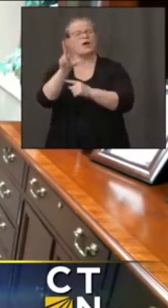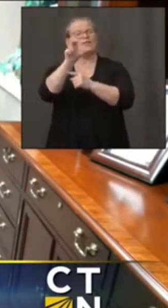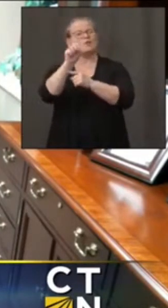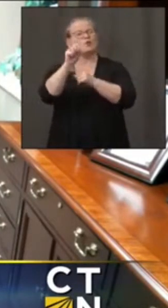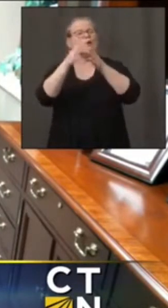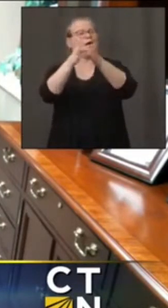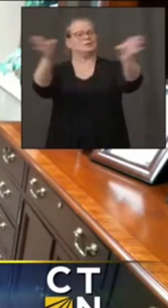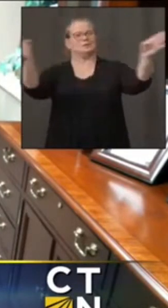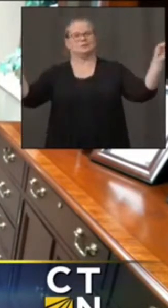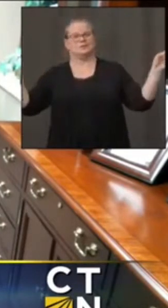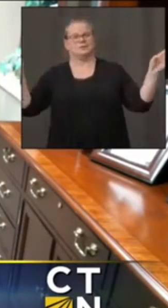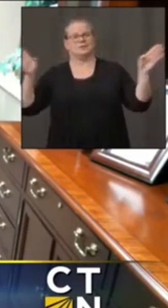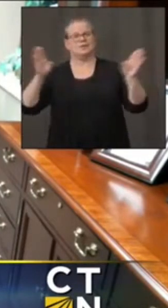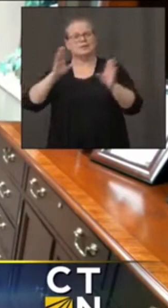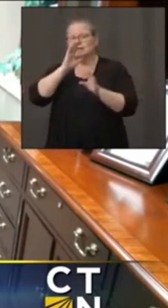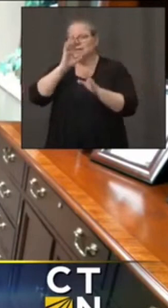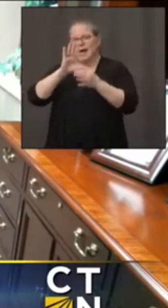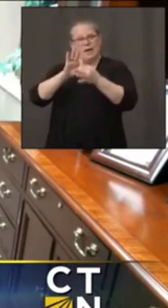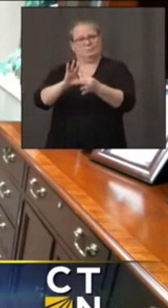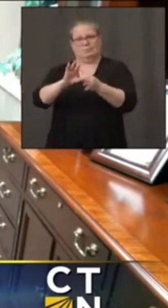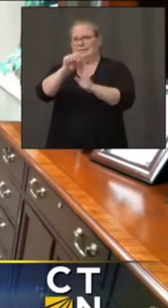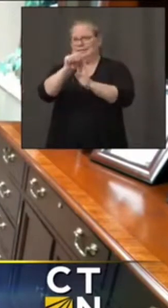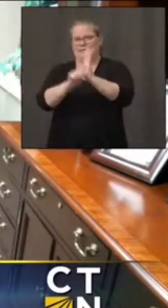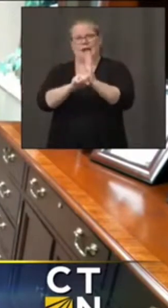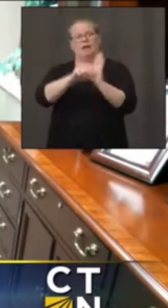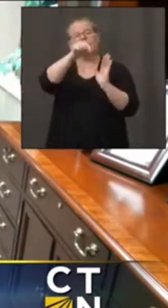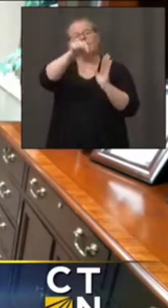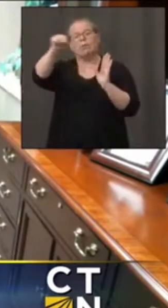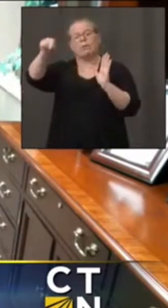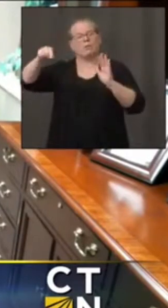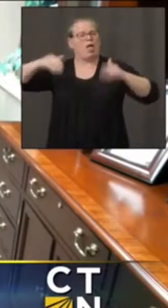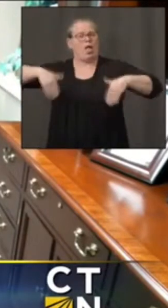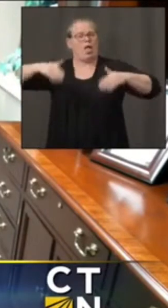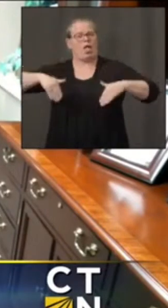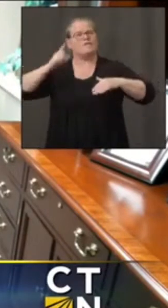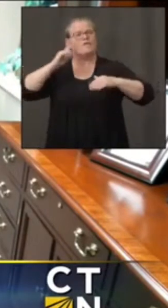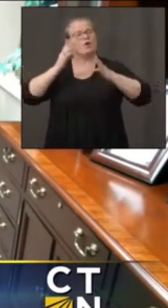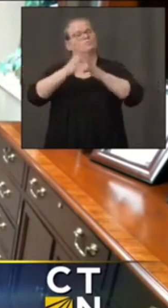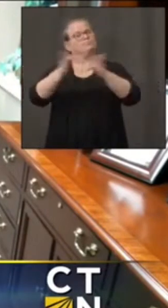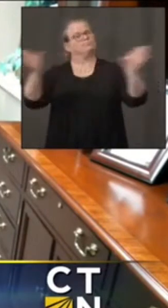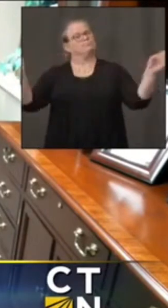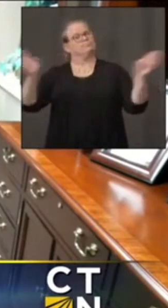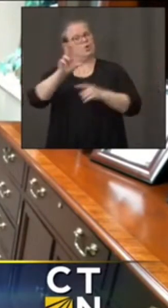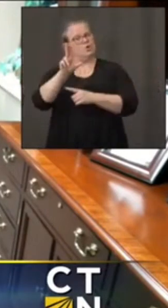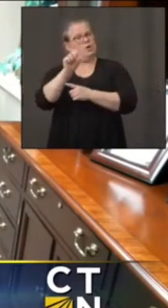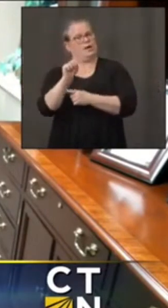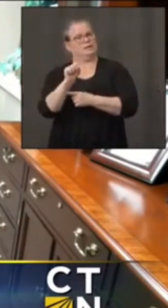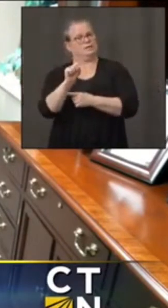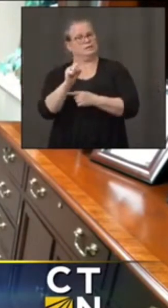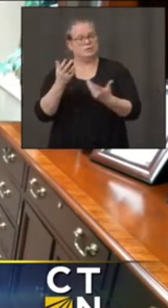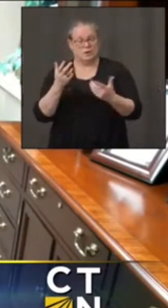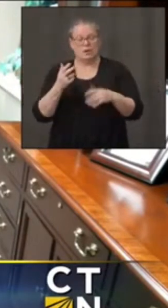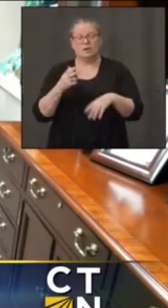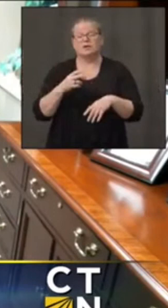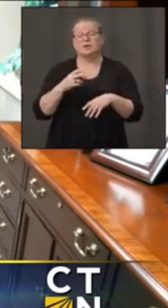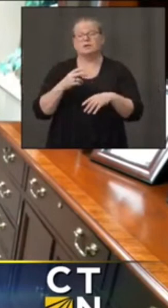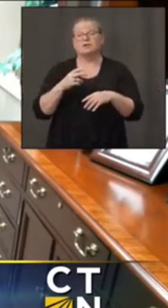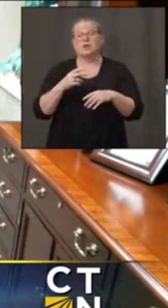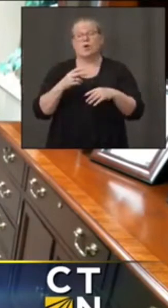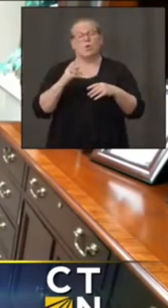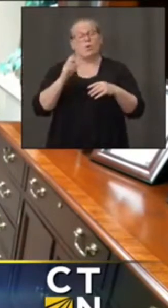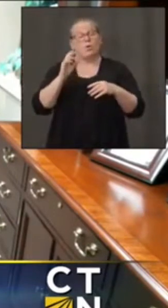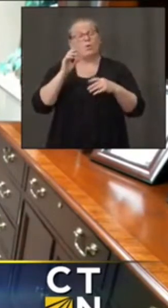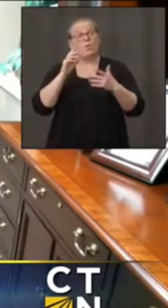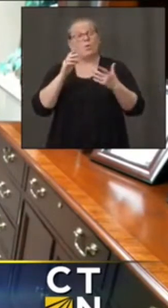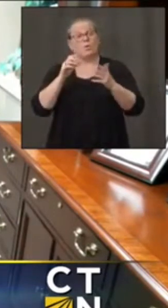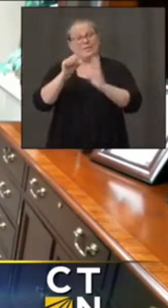not state-specific thus far. So that's the work that we need to do. And again, the state is playing a very active role,